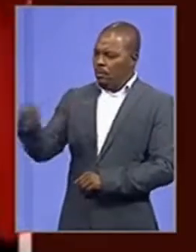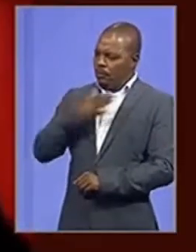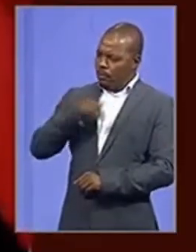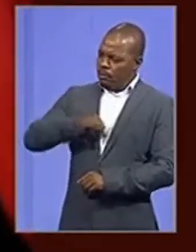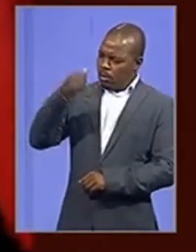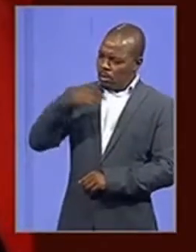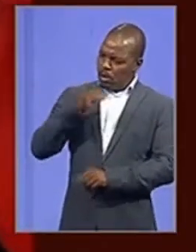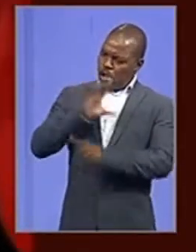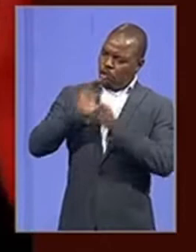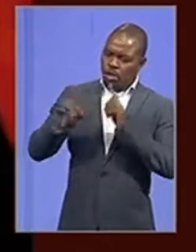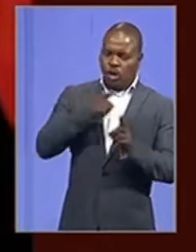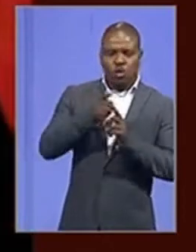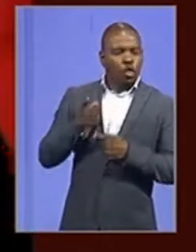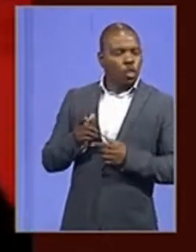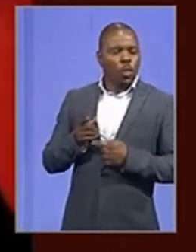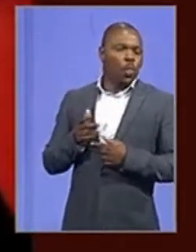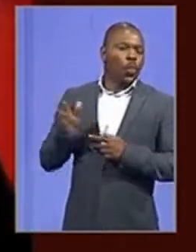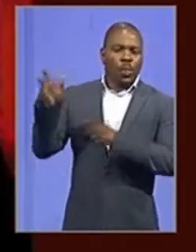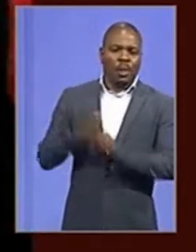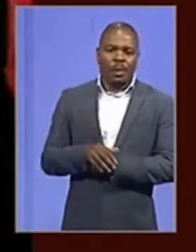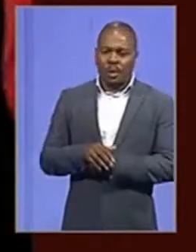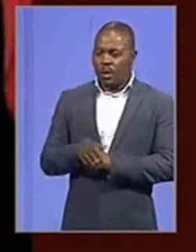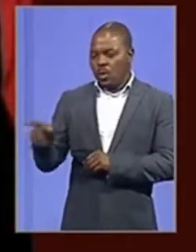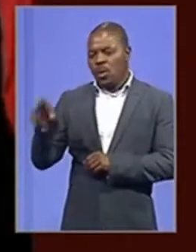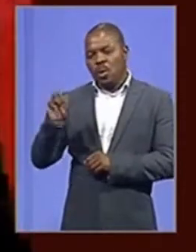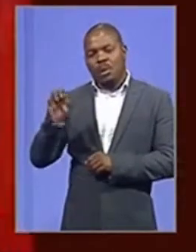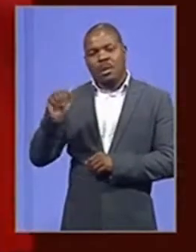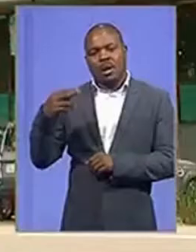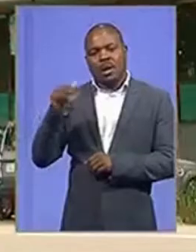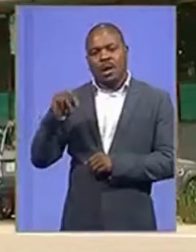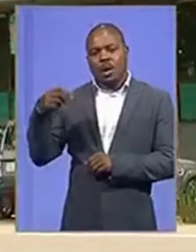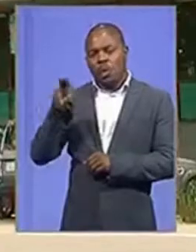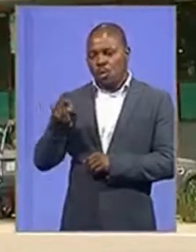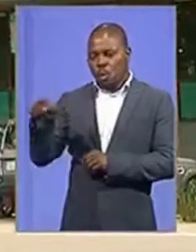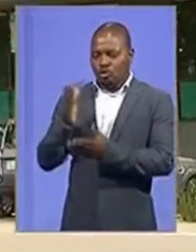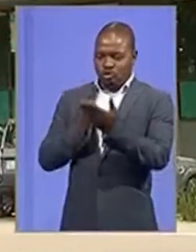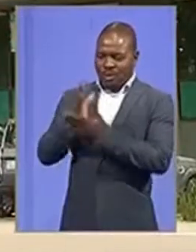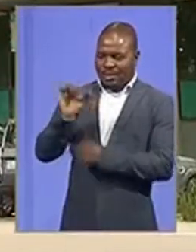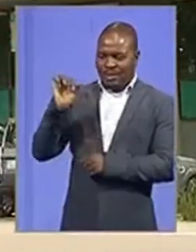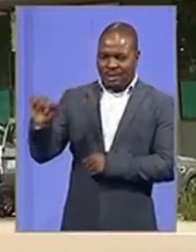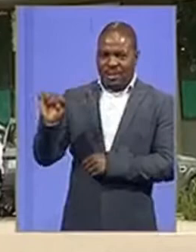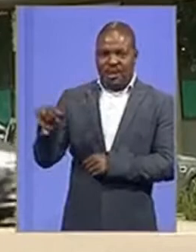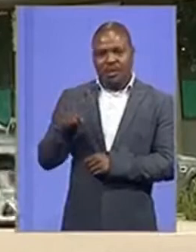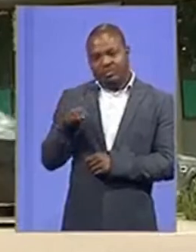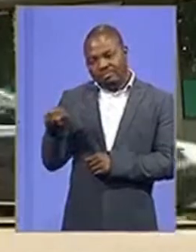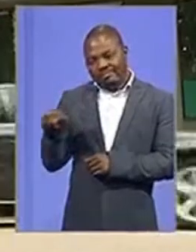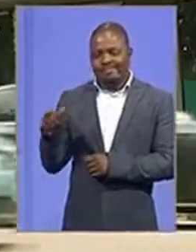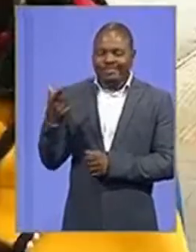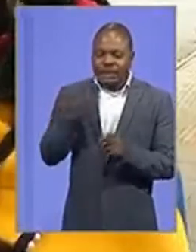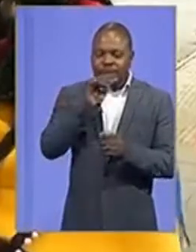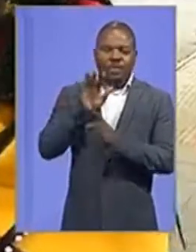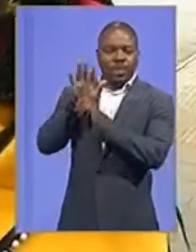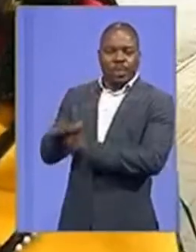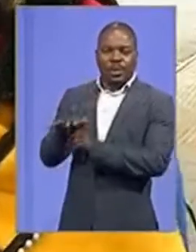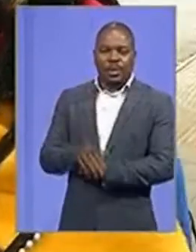setšo. this is a public Ditokelo tša Thando Mahlangu di ile tša gatakwa. His insult, they were the worst. Bekeng